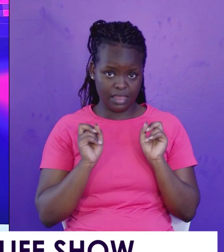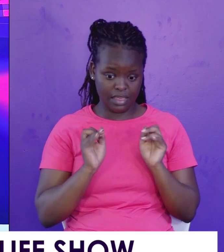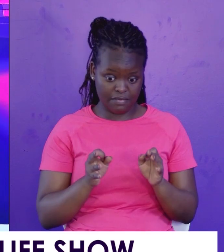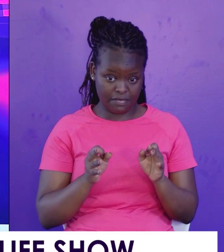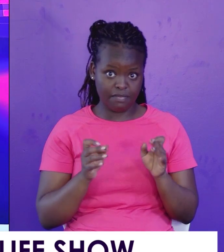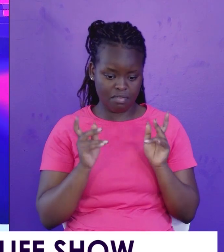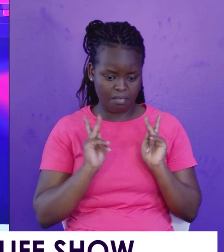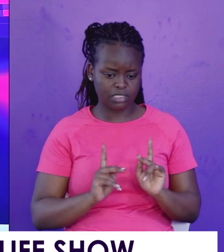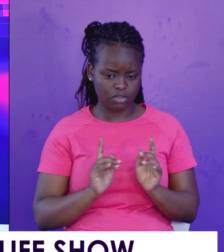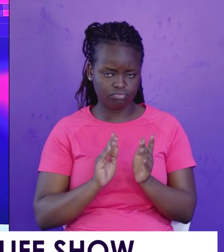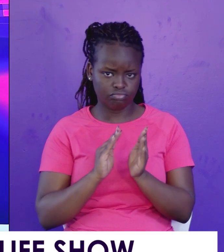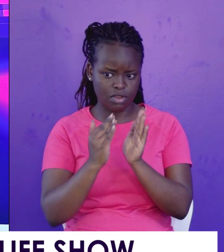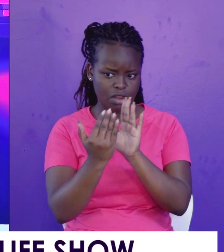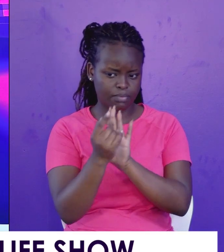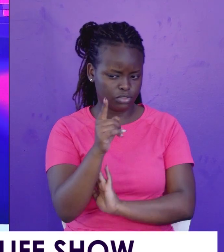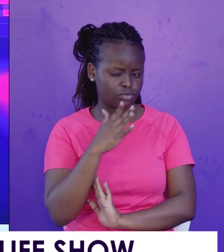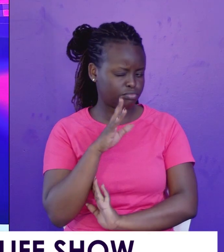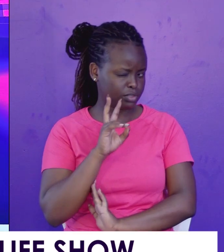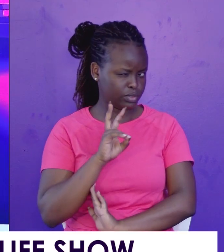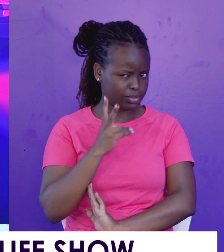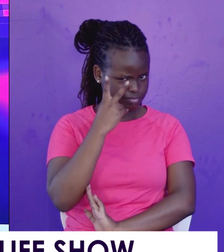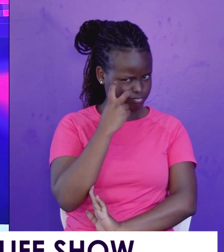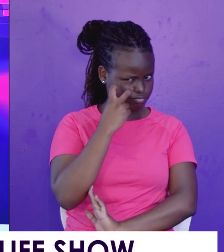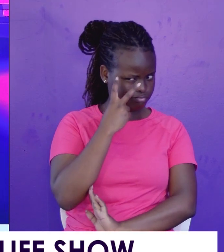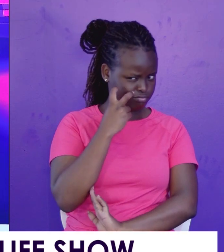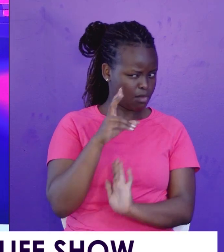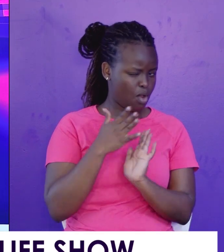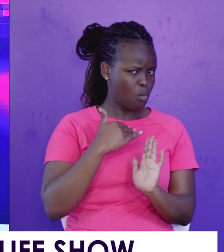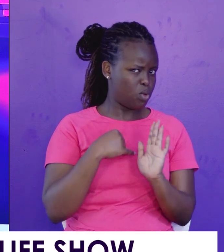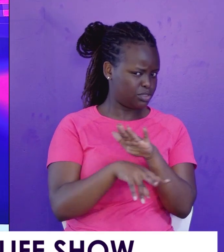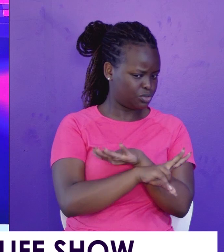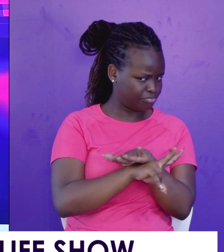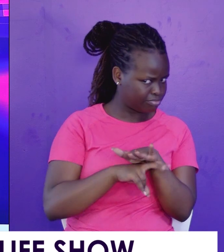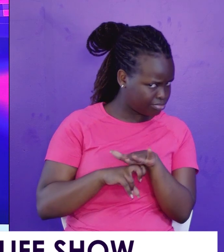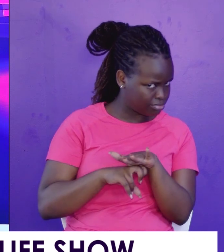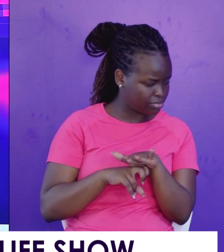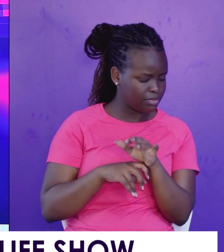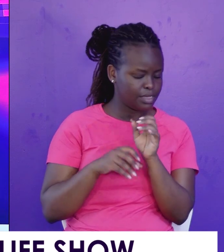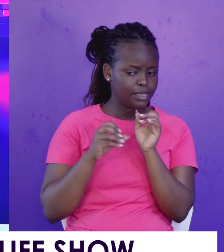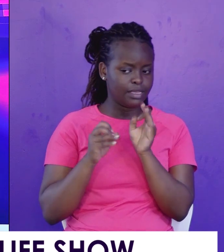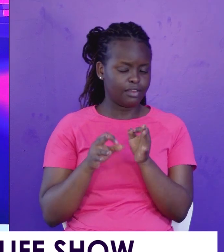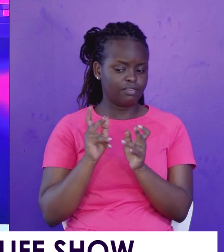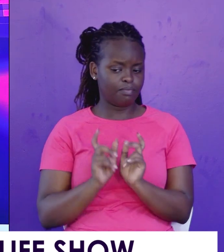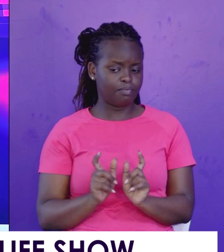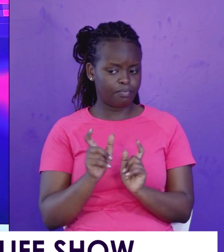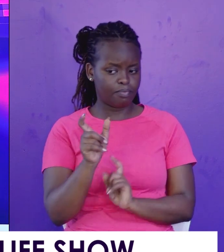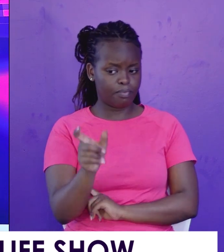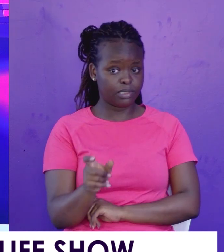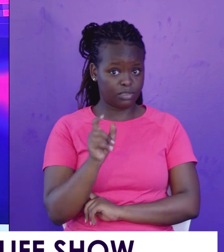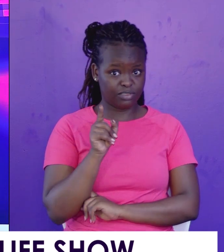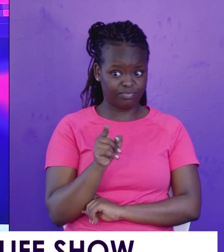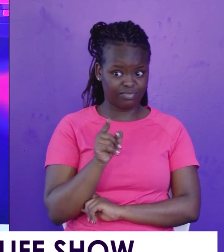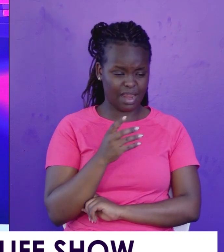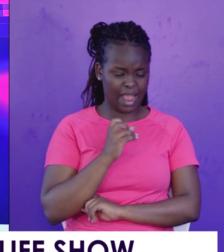you? Okay. Is somebody coming to you and they look like they're not really, you are afraid the way they